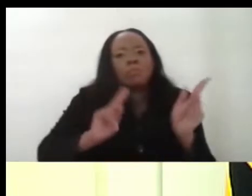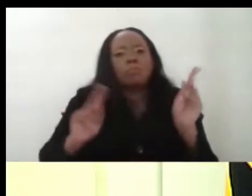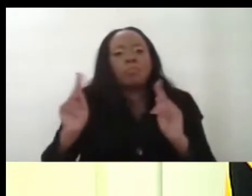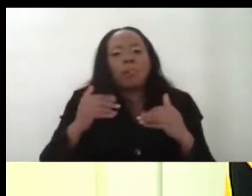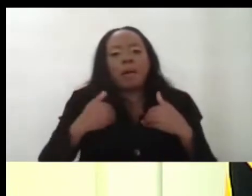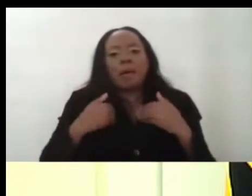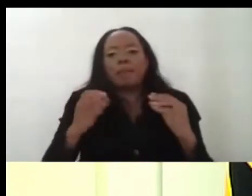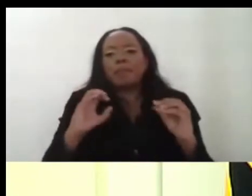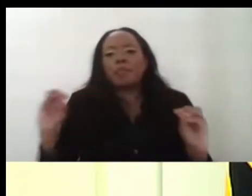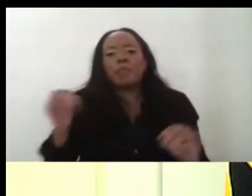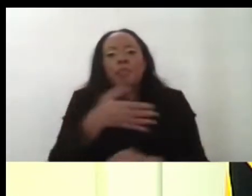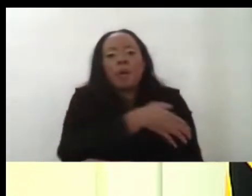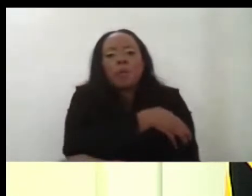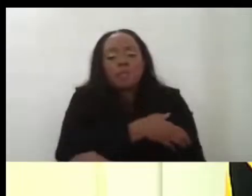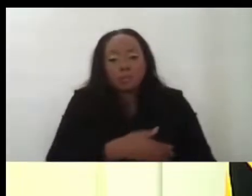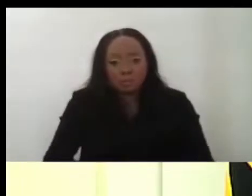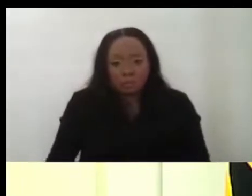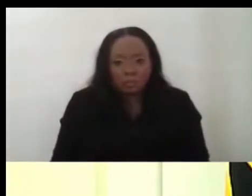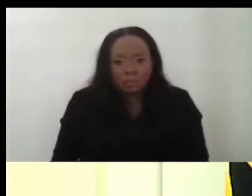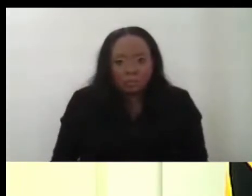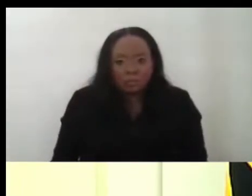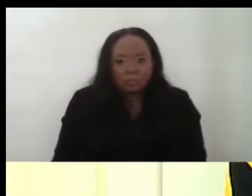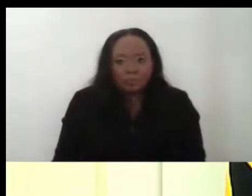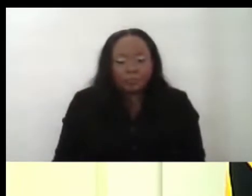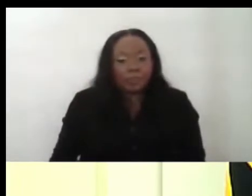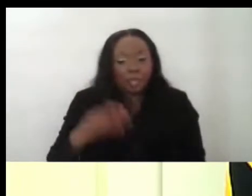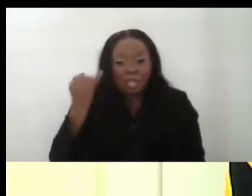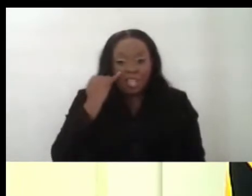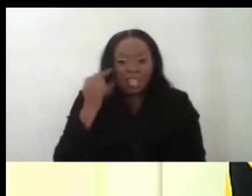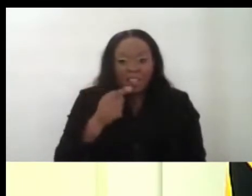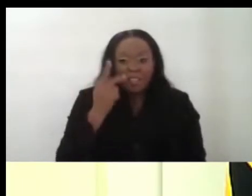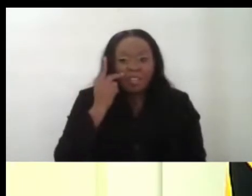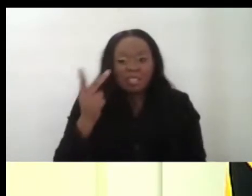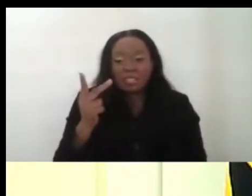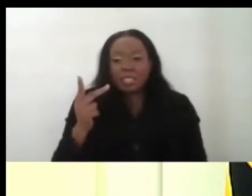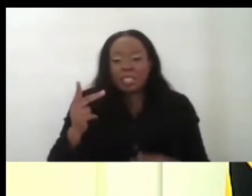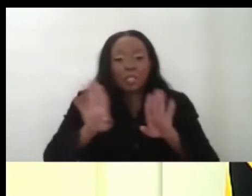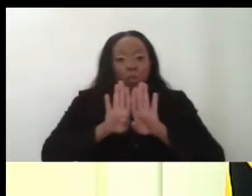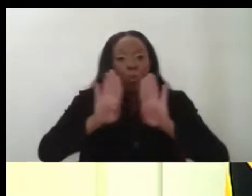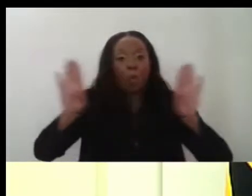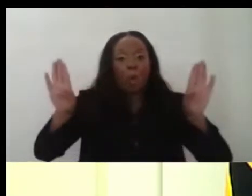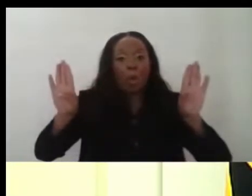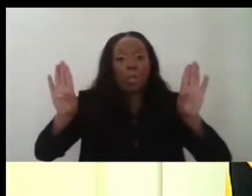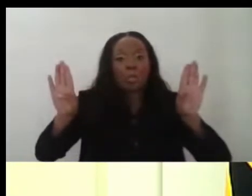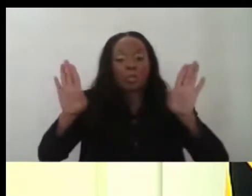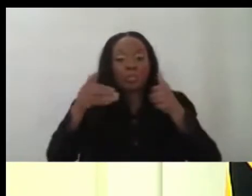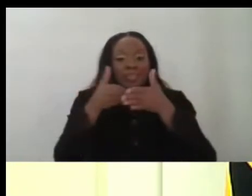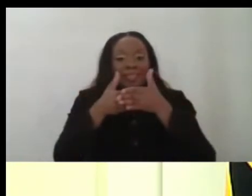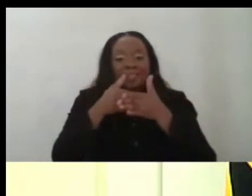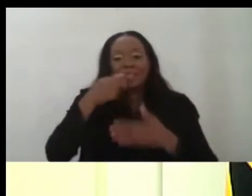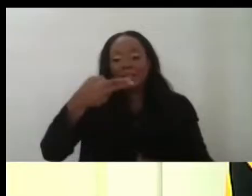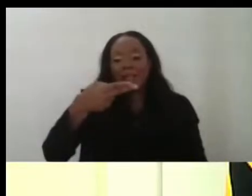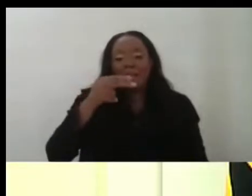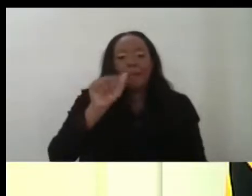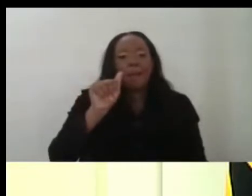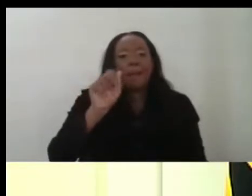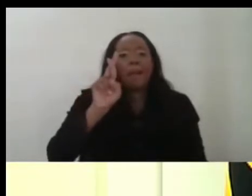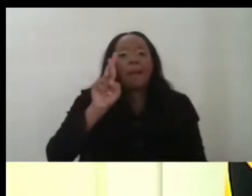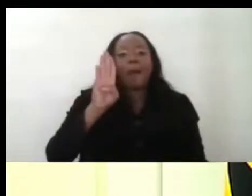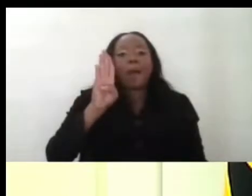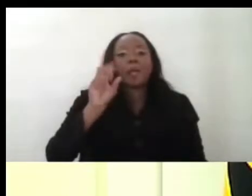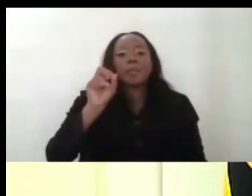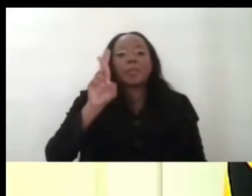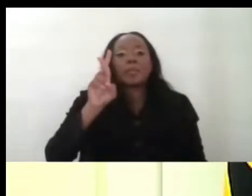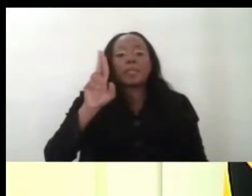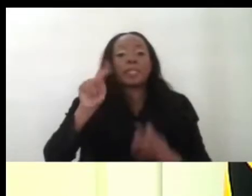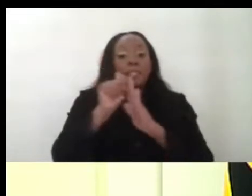gone past the outer wall of the harbor, that wall is massive. It's massive. If you sail past that today